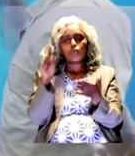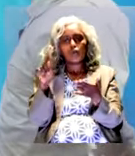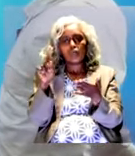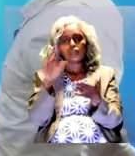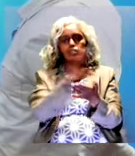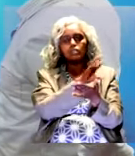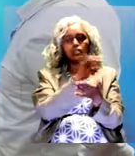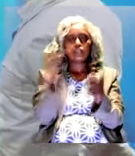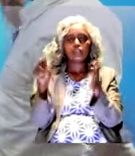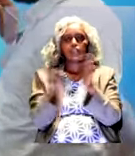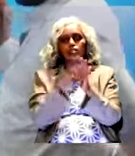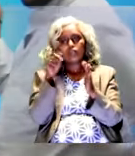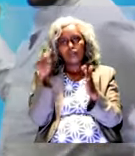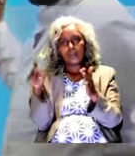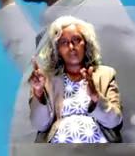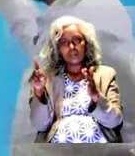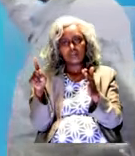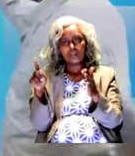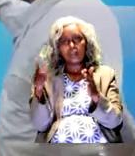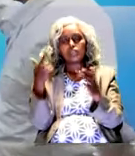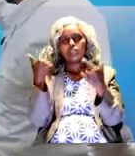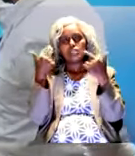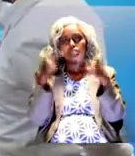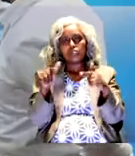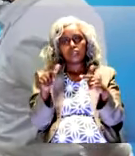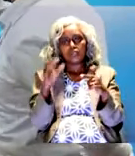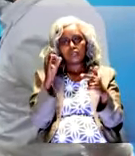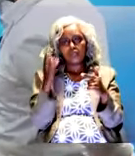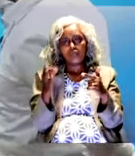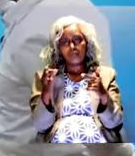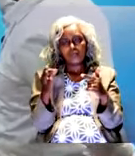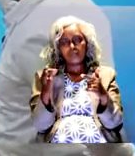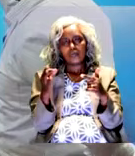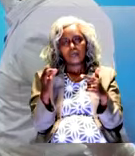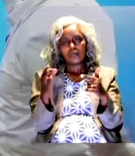1 and negative 1, the limit